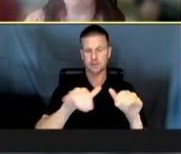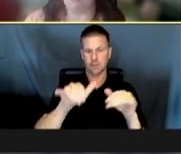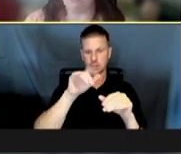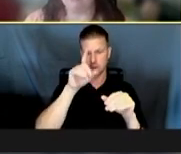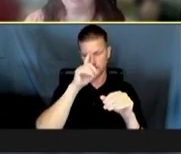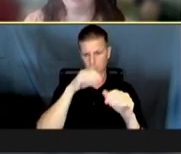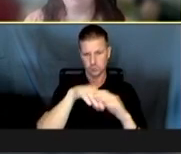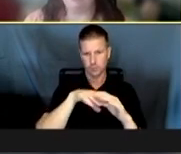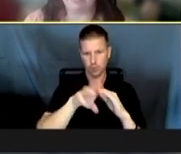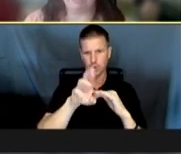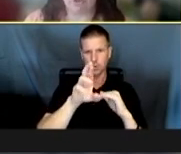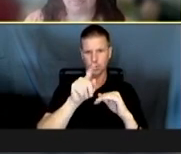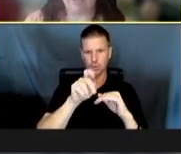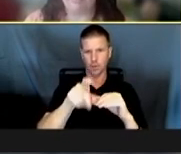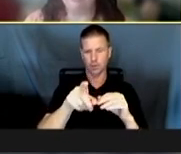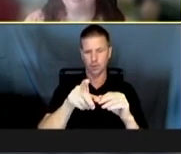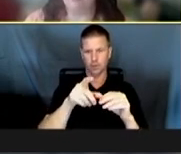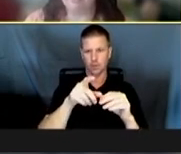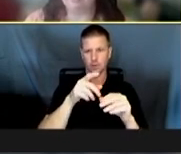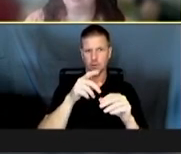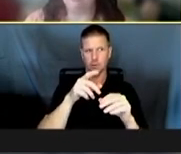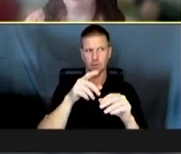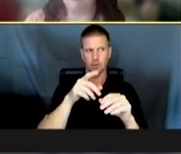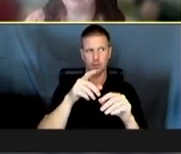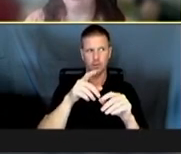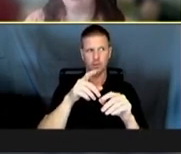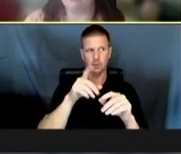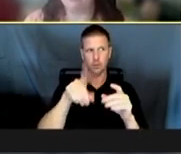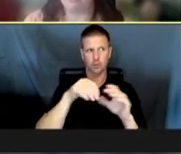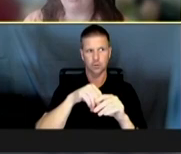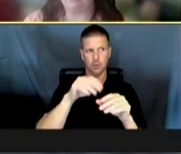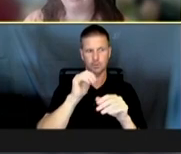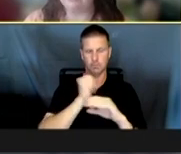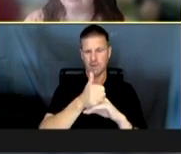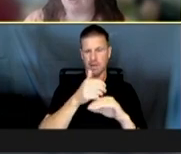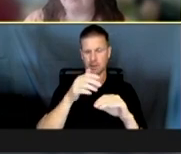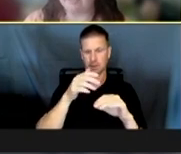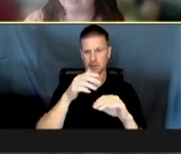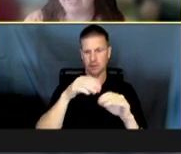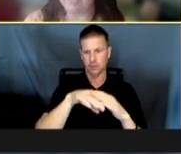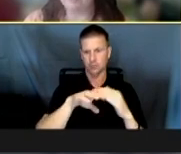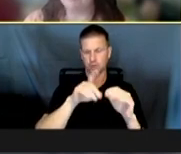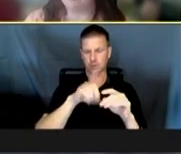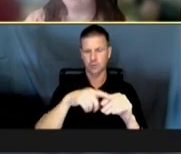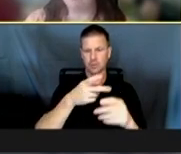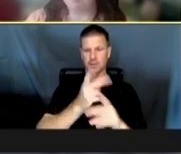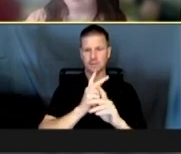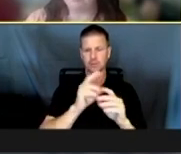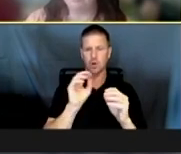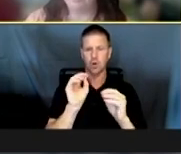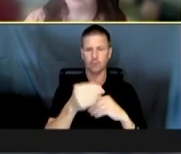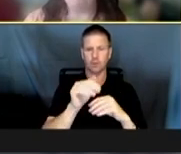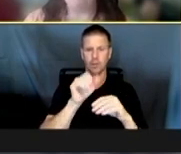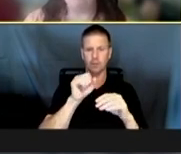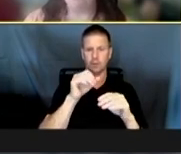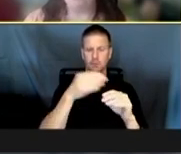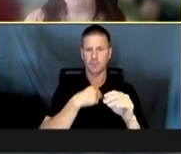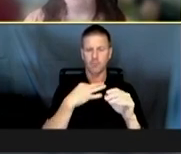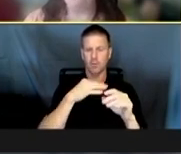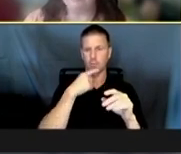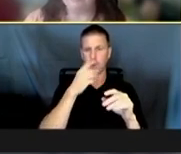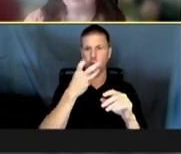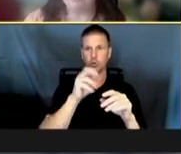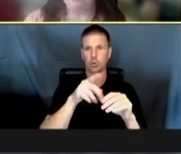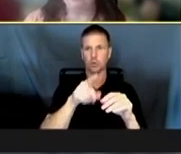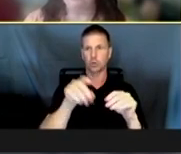when you park, had curb cuts, and went into the main entrance to go to the leasing office as a member of the public. But when you